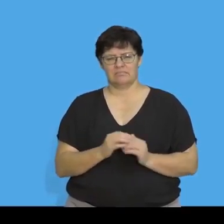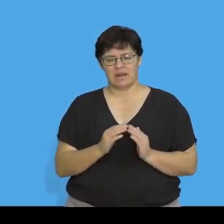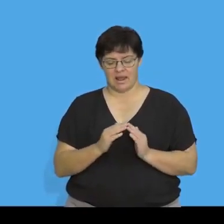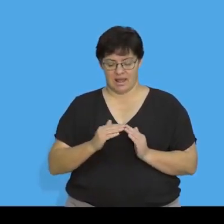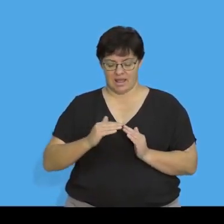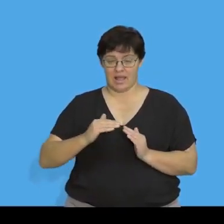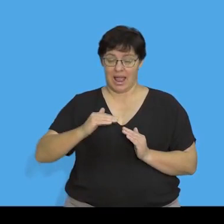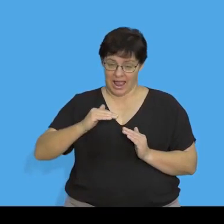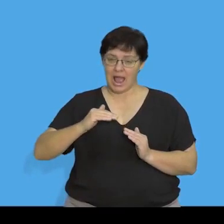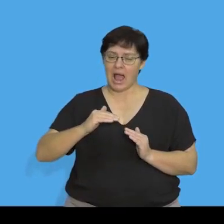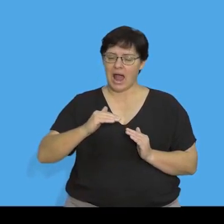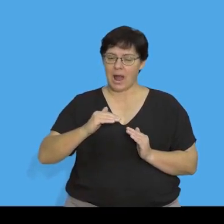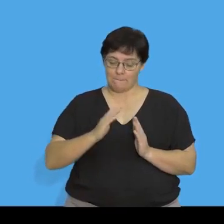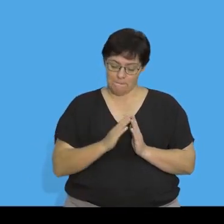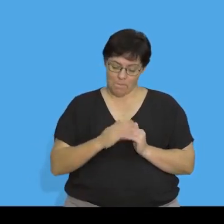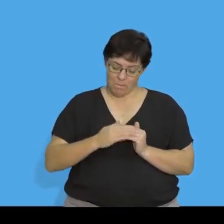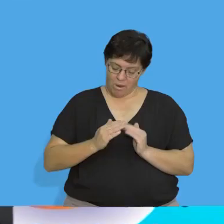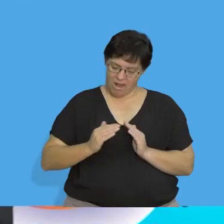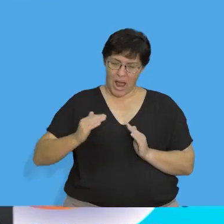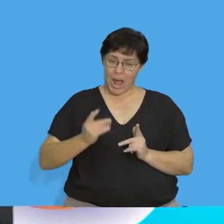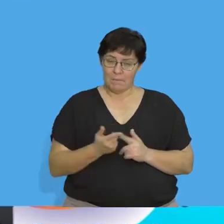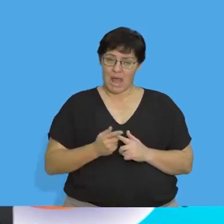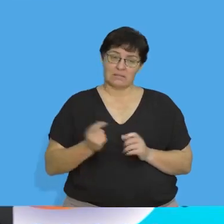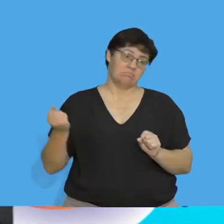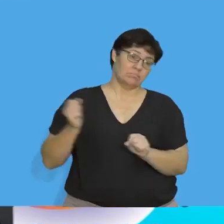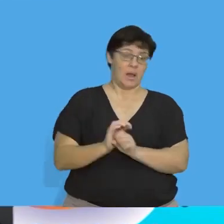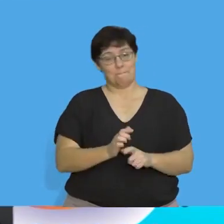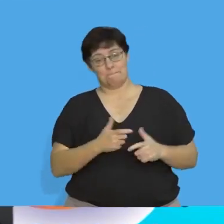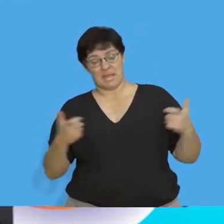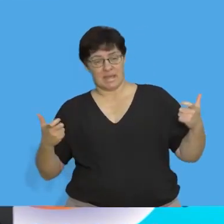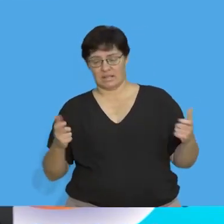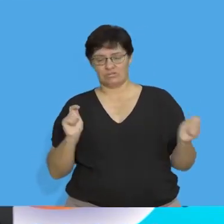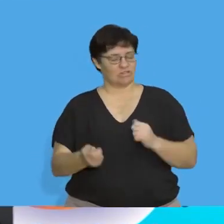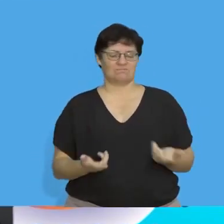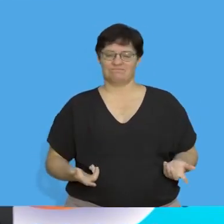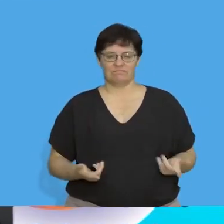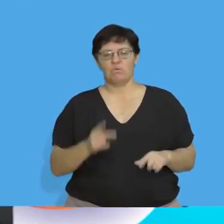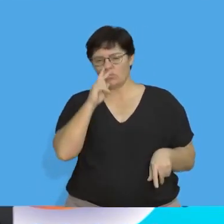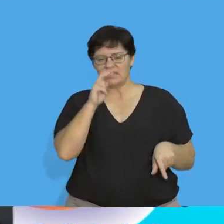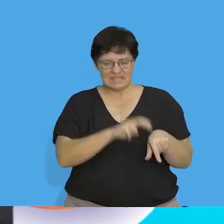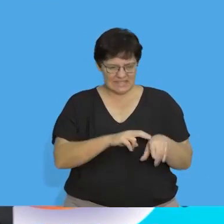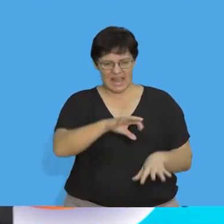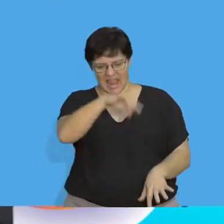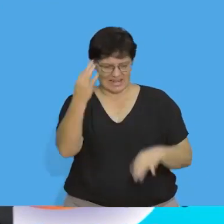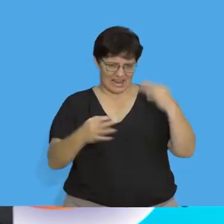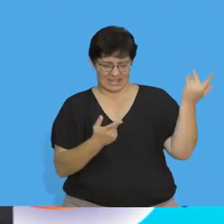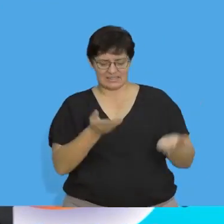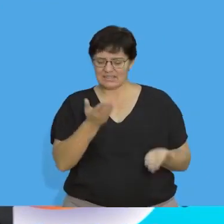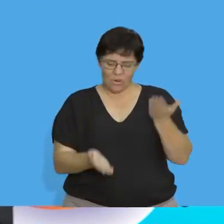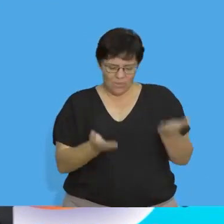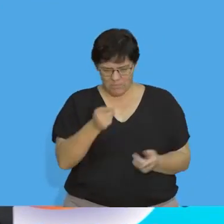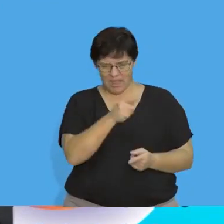does have some effect, but not a huge effect. We're going to need to analyze this data and compare it to what